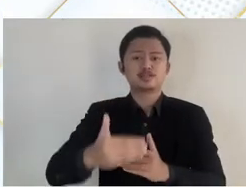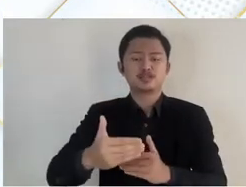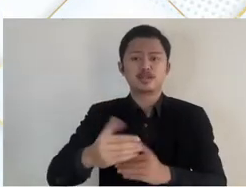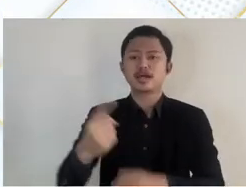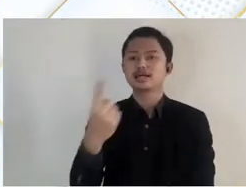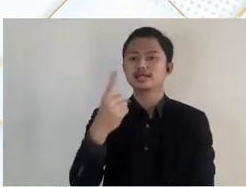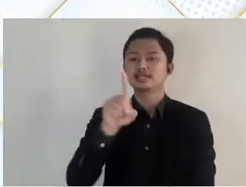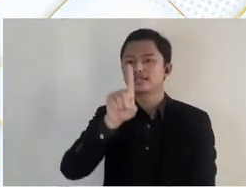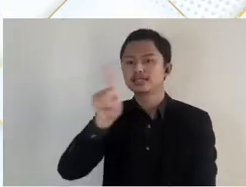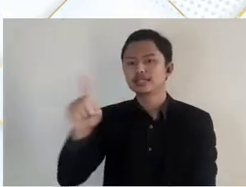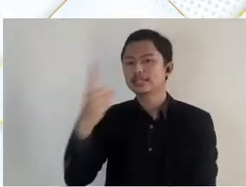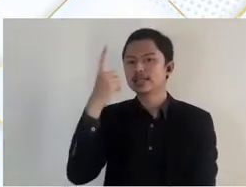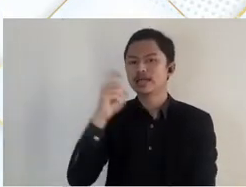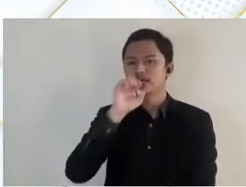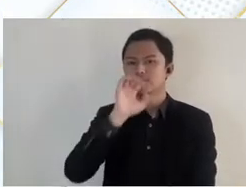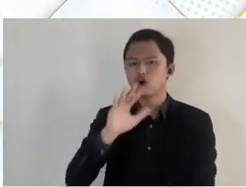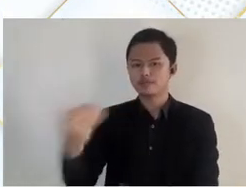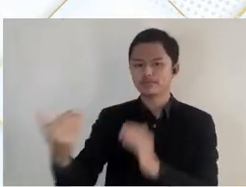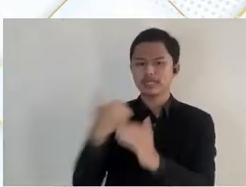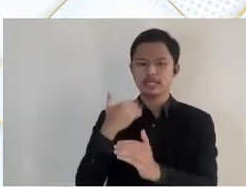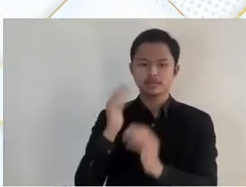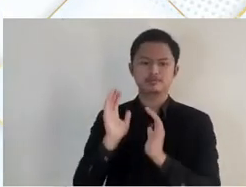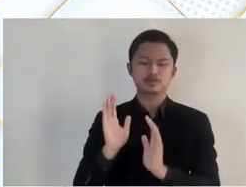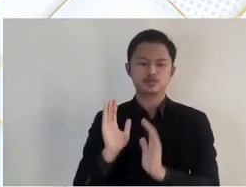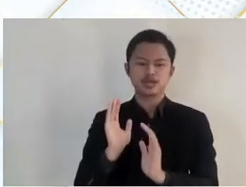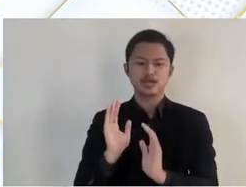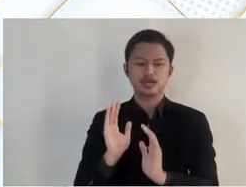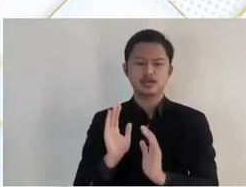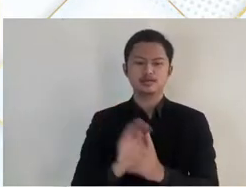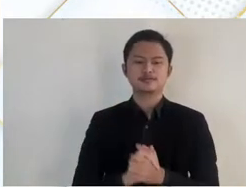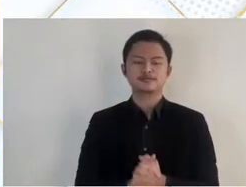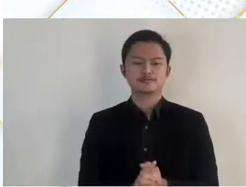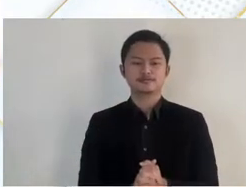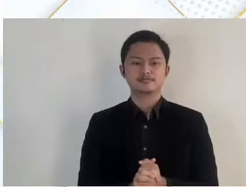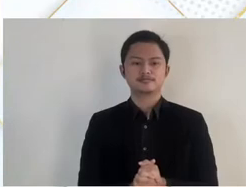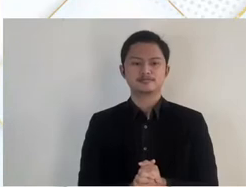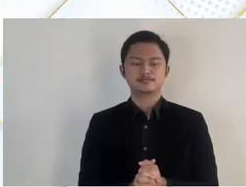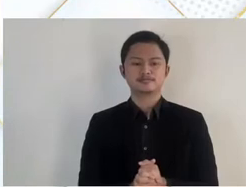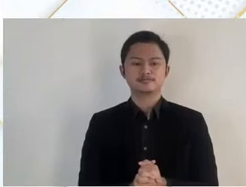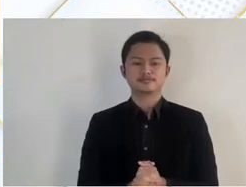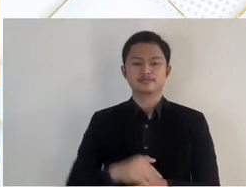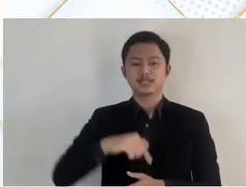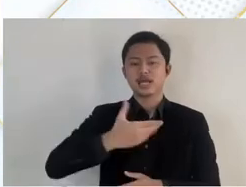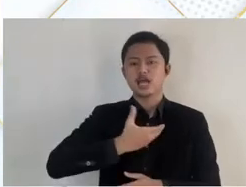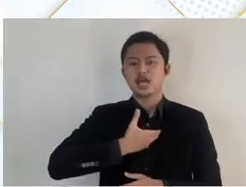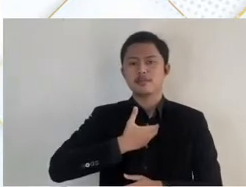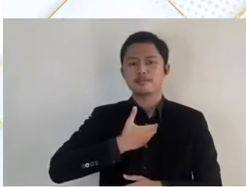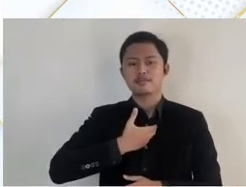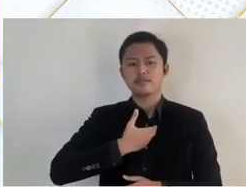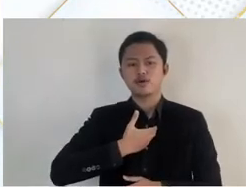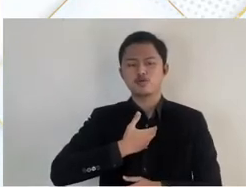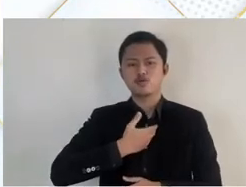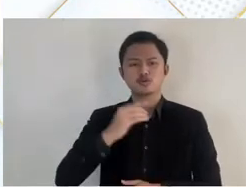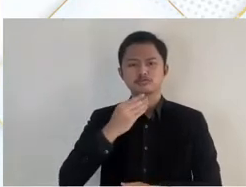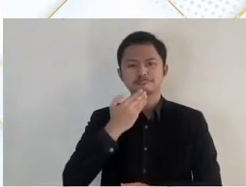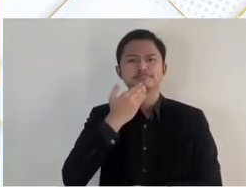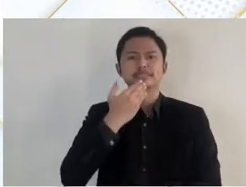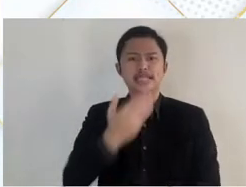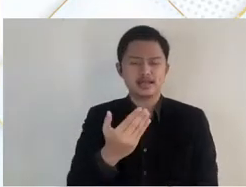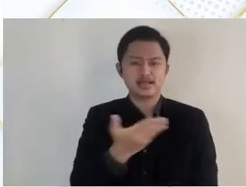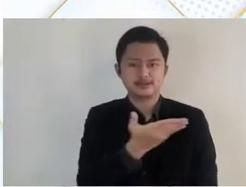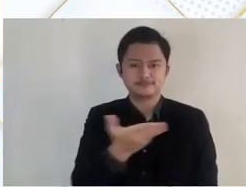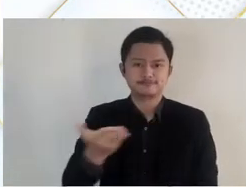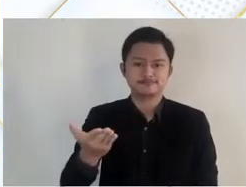Q&As that have been sent to us. So I'm going to just quote some questions here.